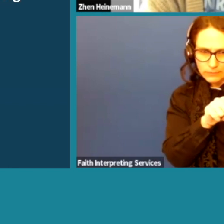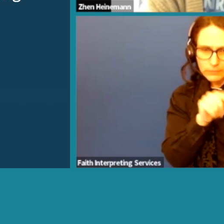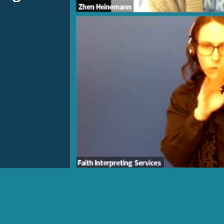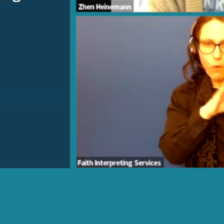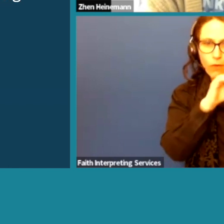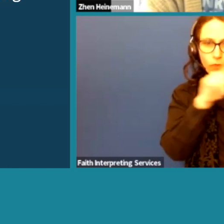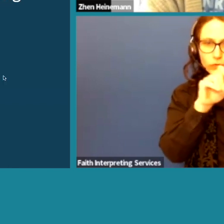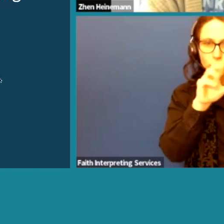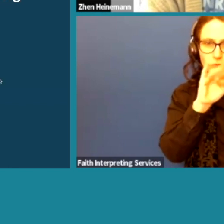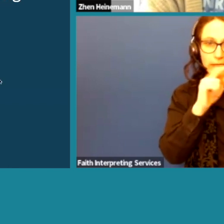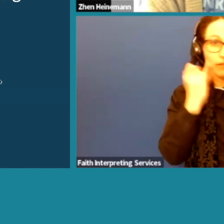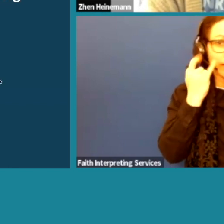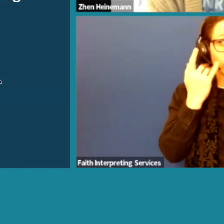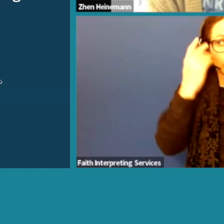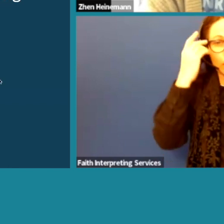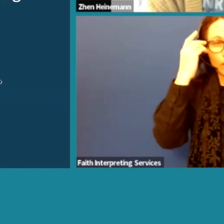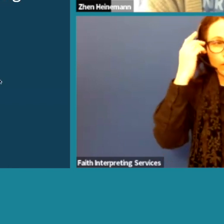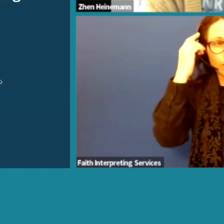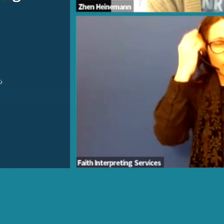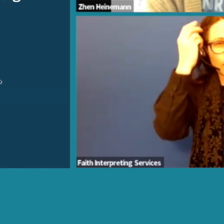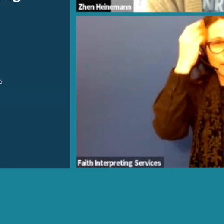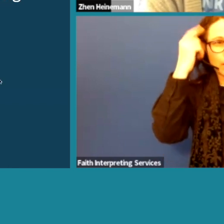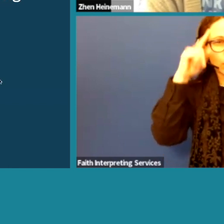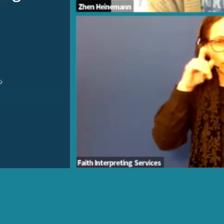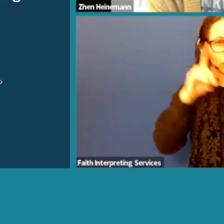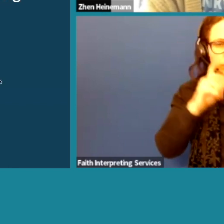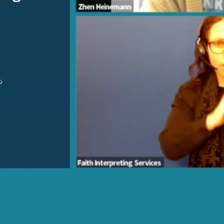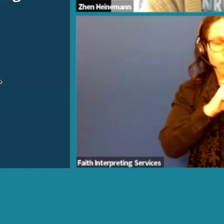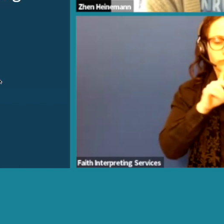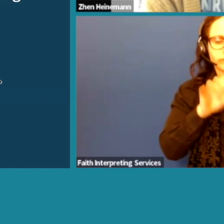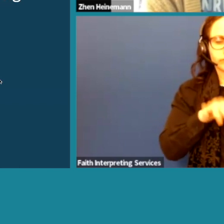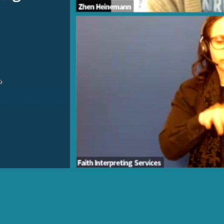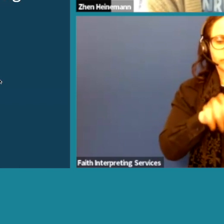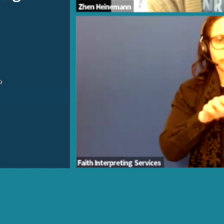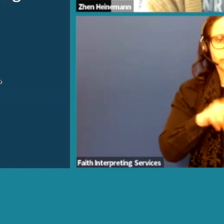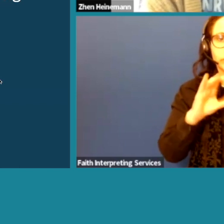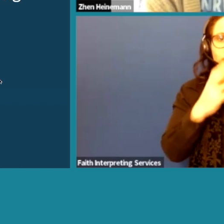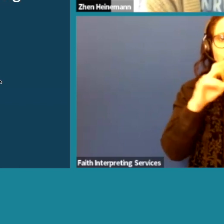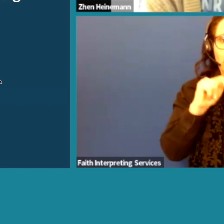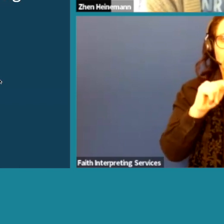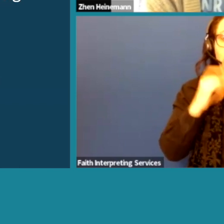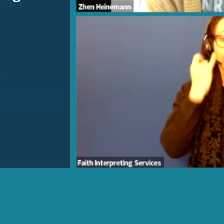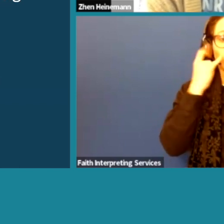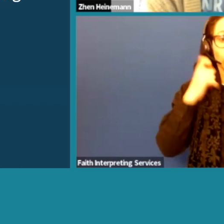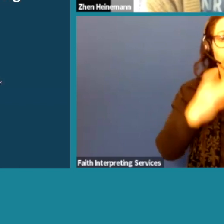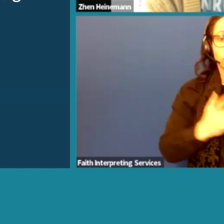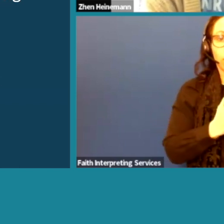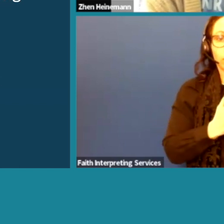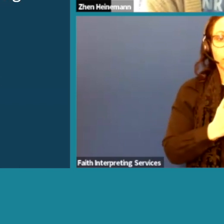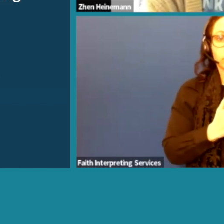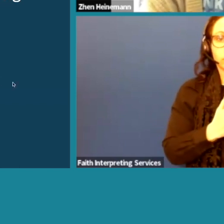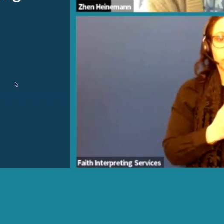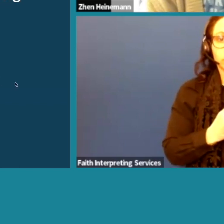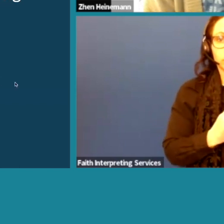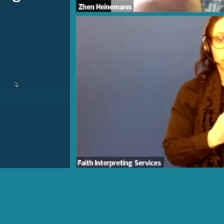your questions. And then if you'd like to chat with the hosts for tech and access support, please use the chat button